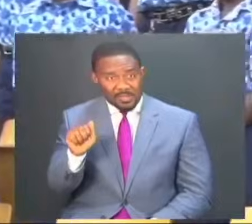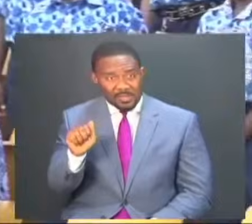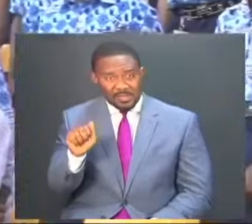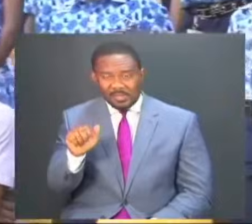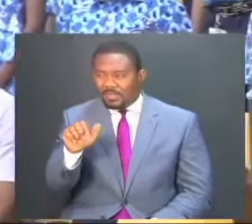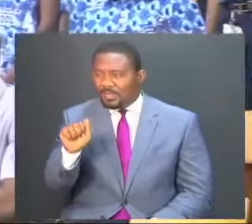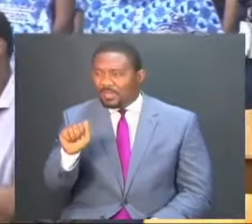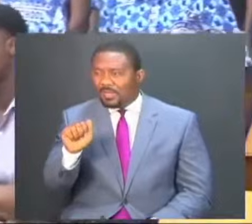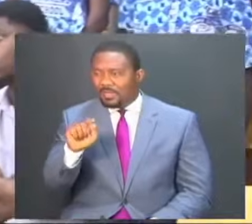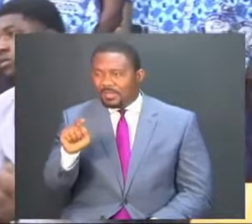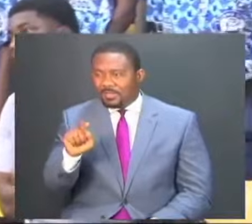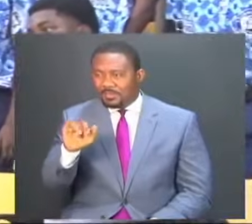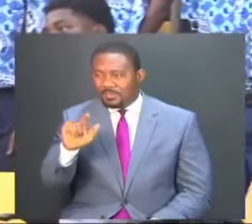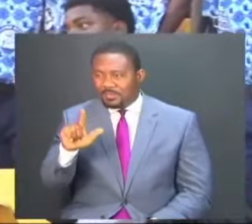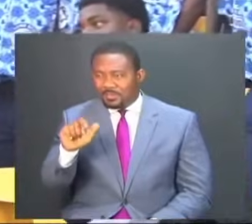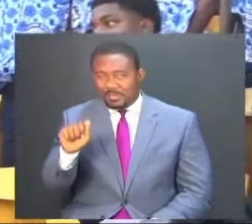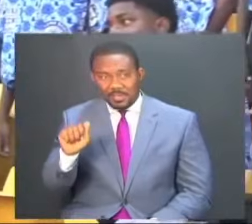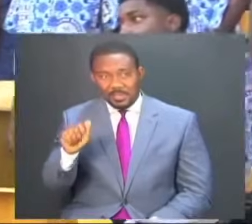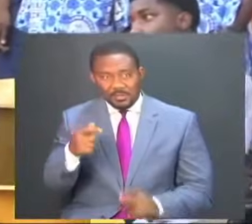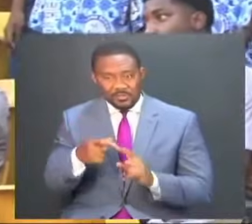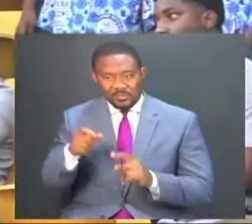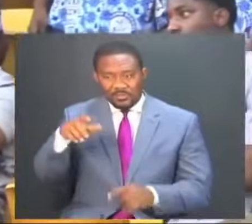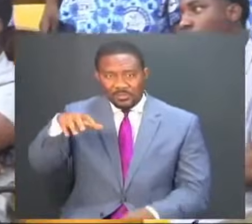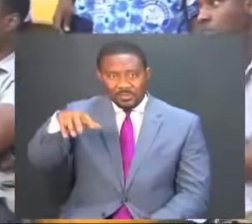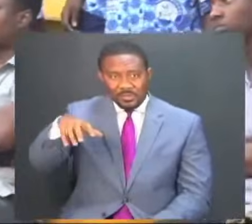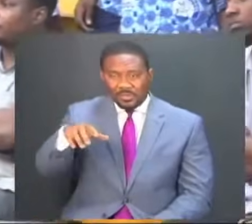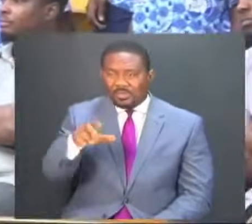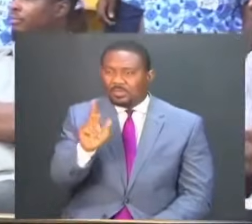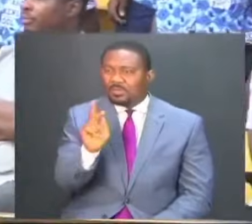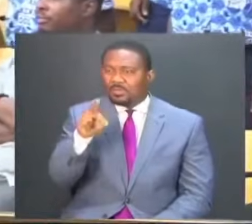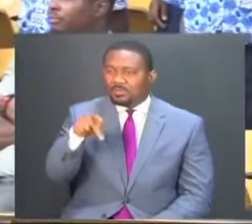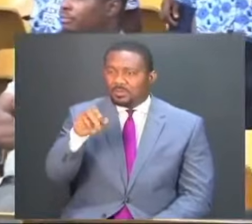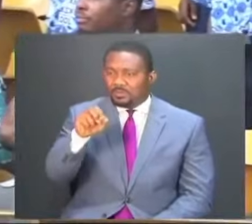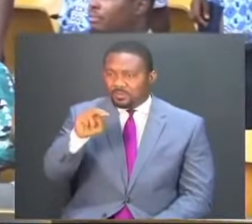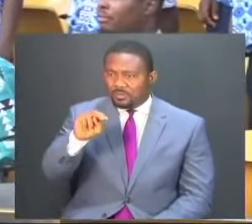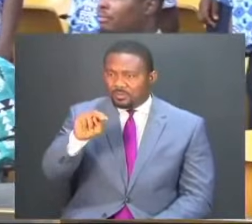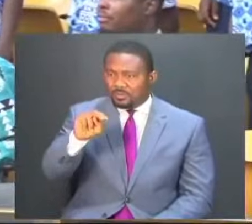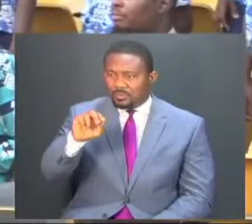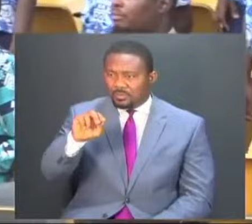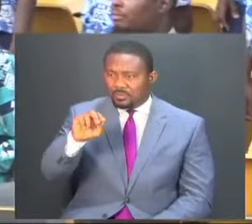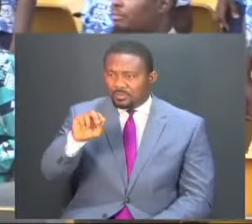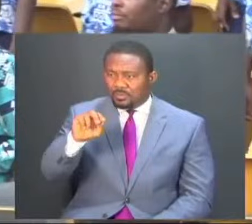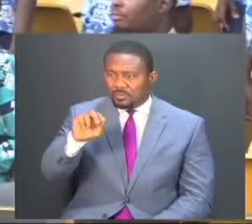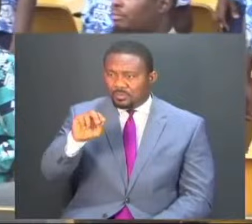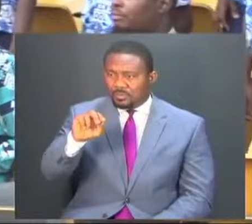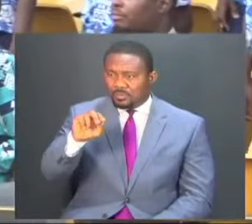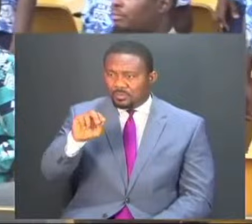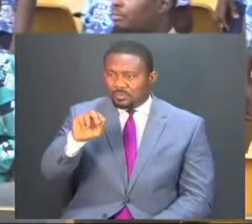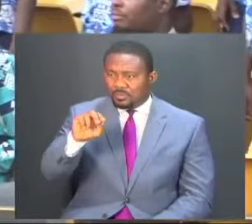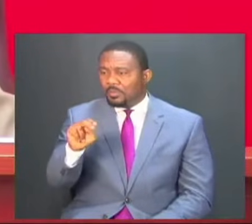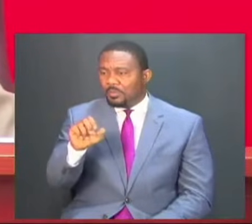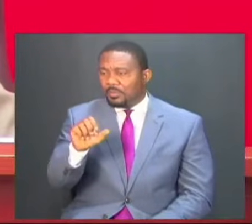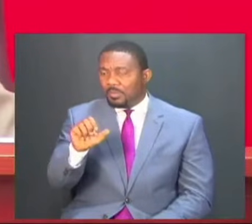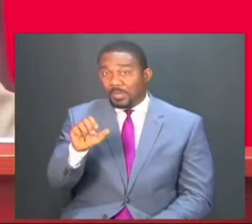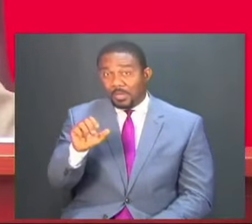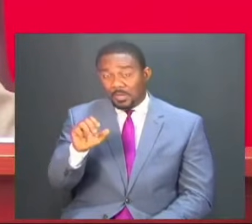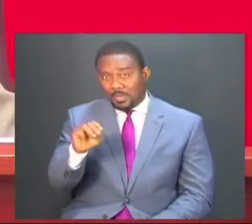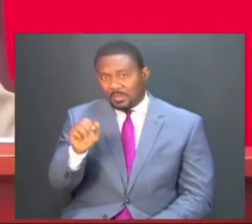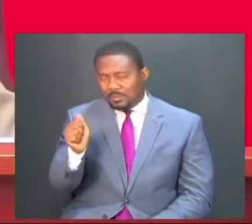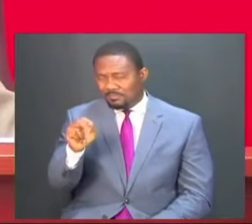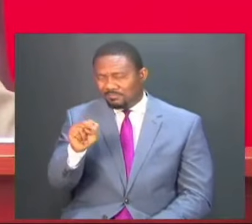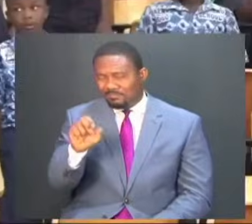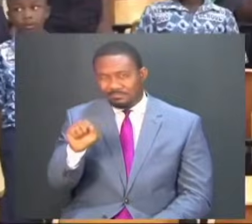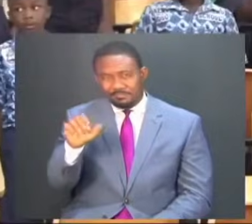administrator, and they are from Punkataman, so they numbered 100. On behalf of the House, I welcome you. May you